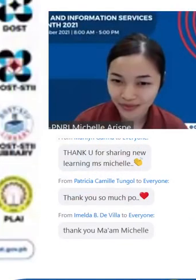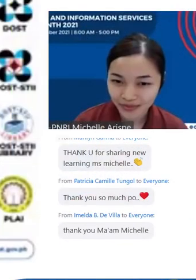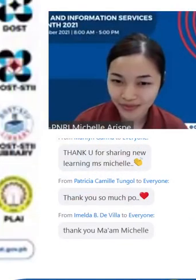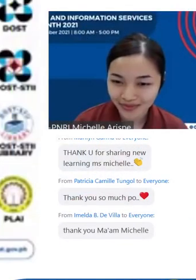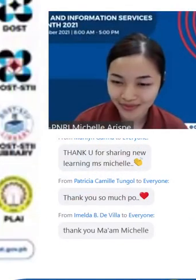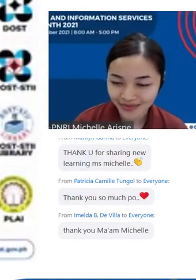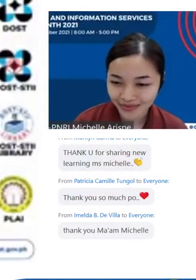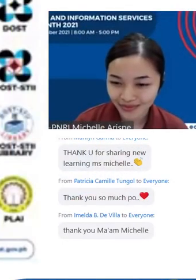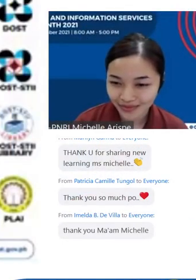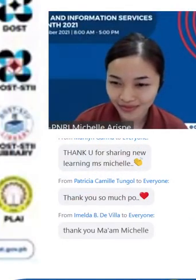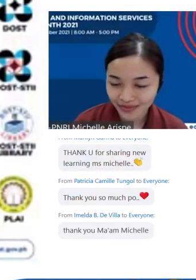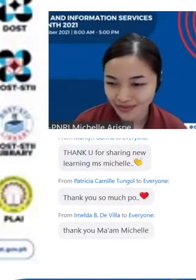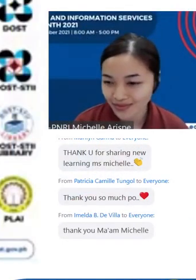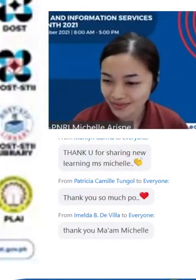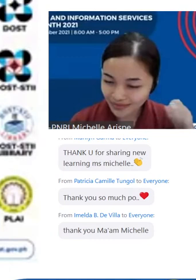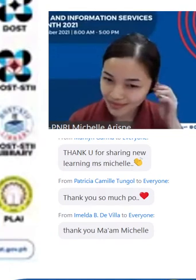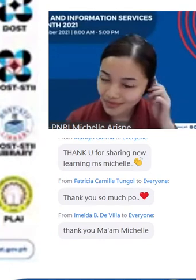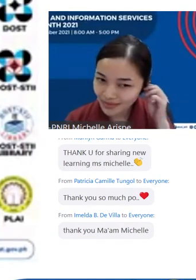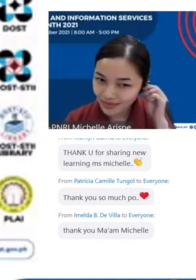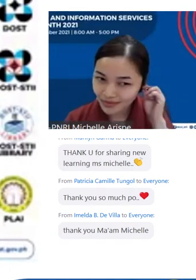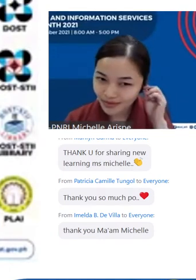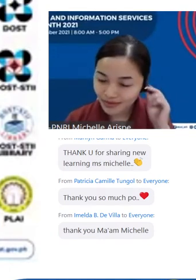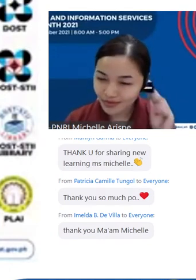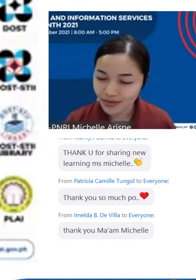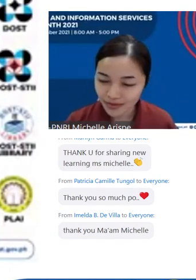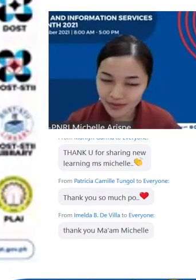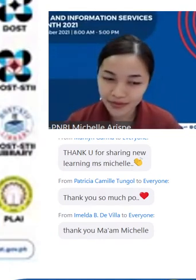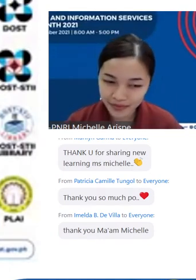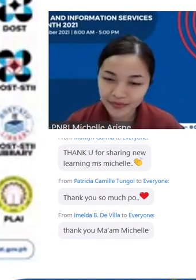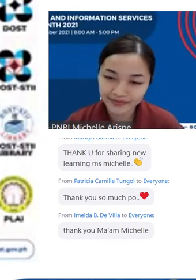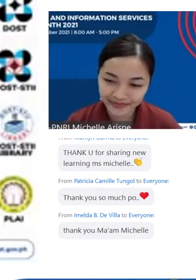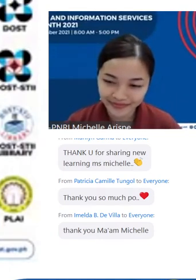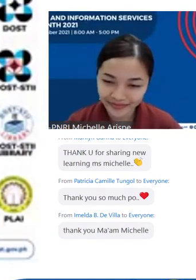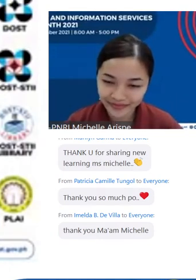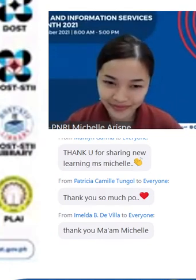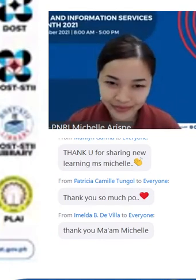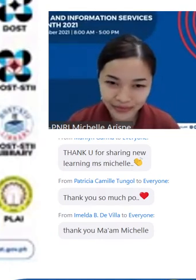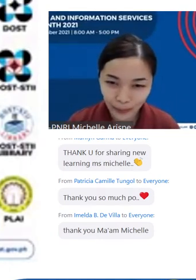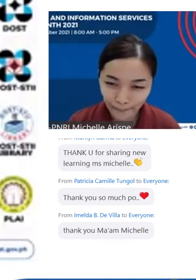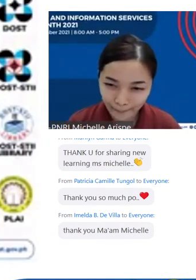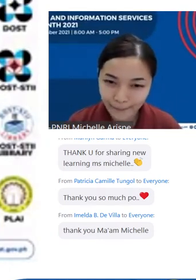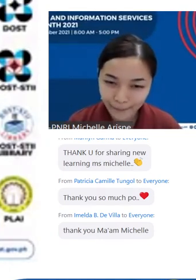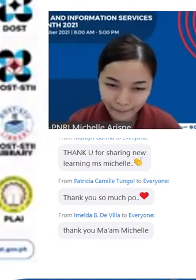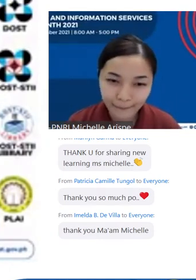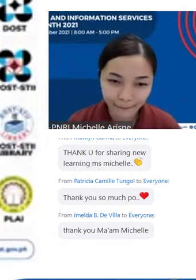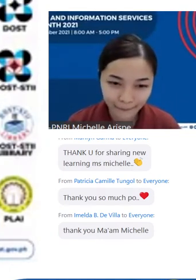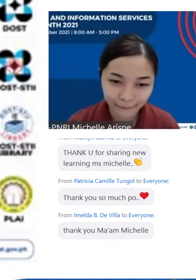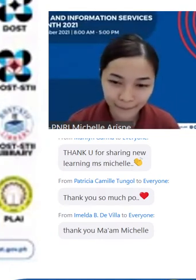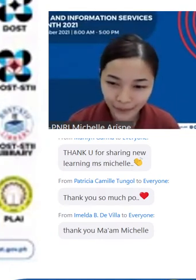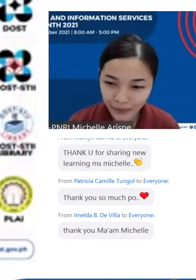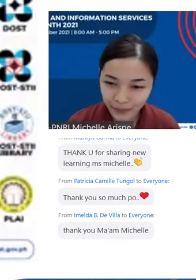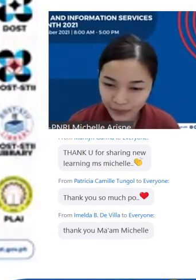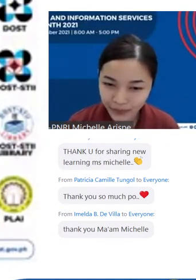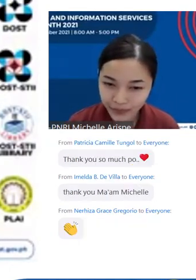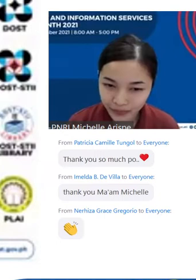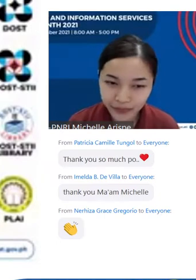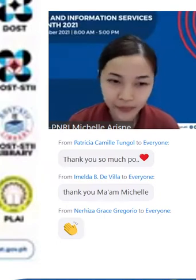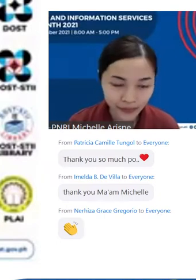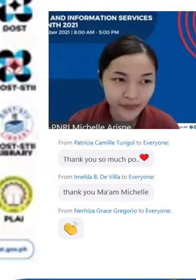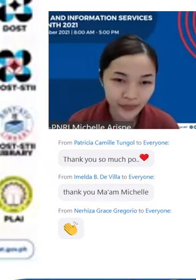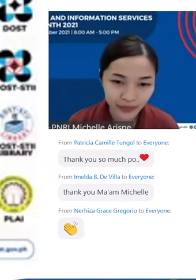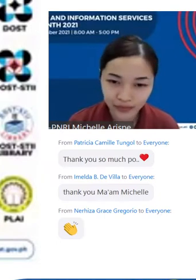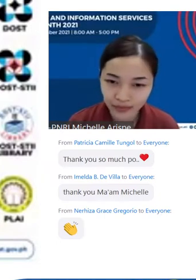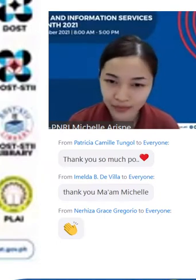Arispe, for sharing the information and the services of the DOST